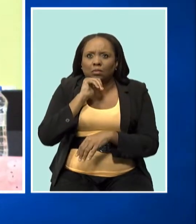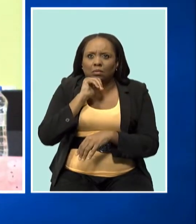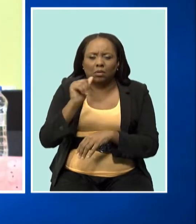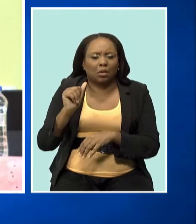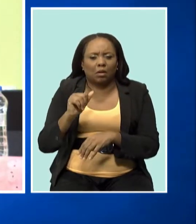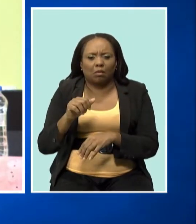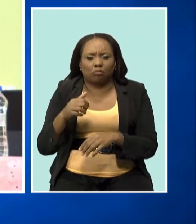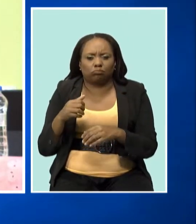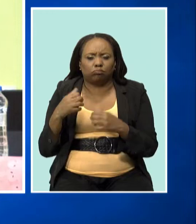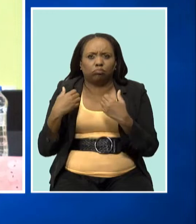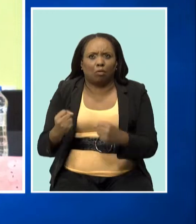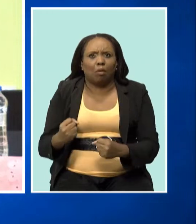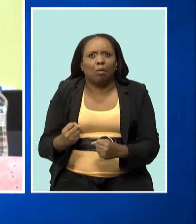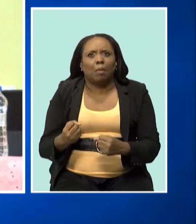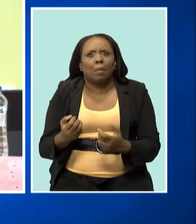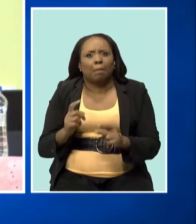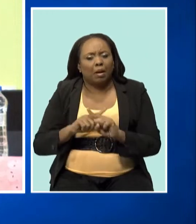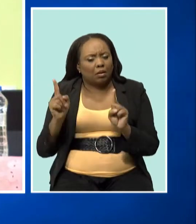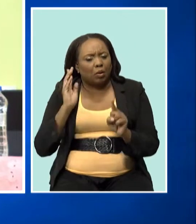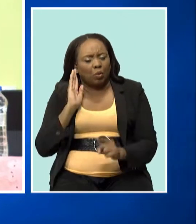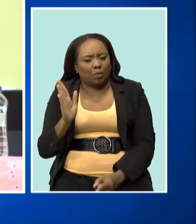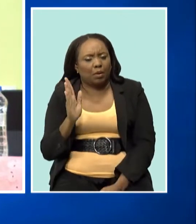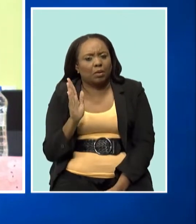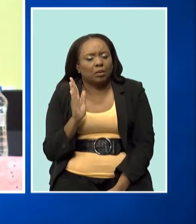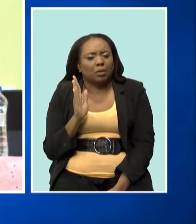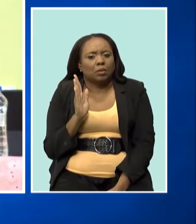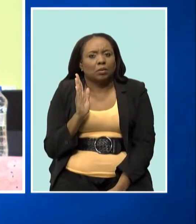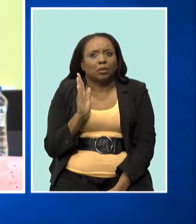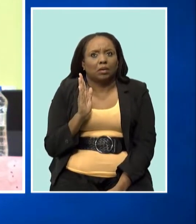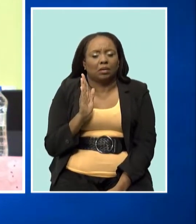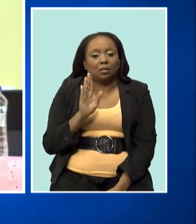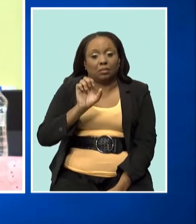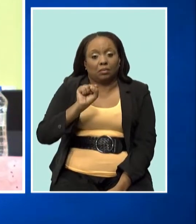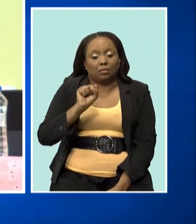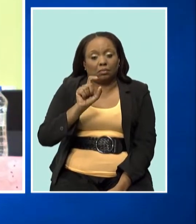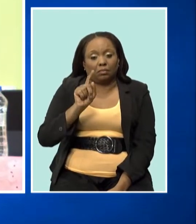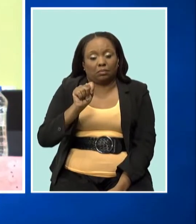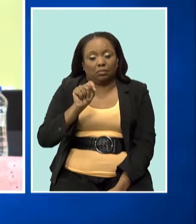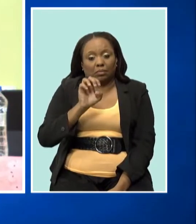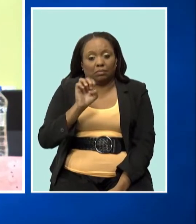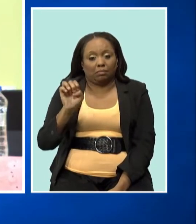from the talking stage to action and called on Barbados to support the effort.